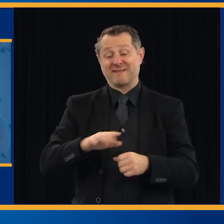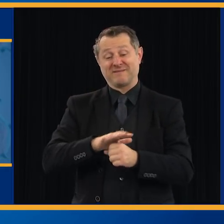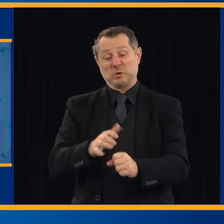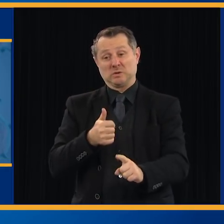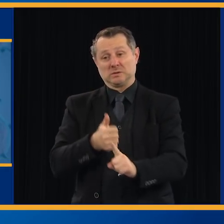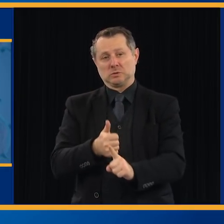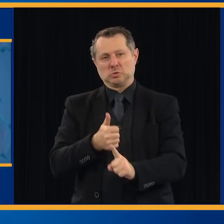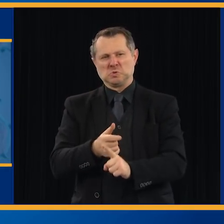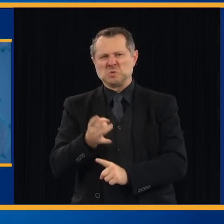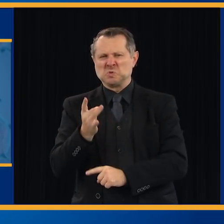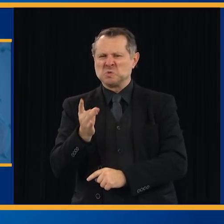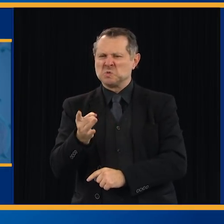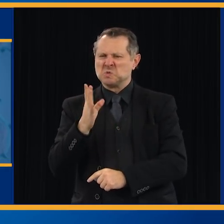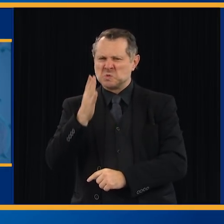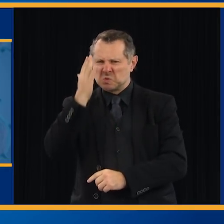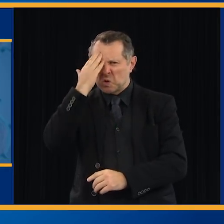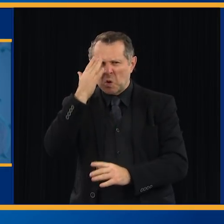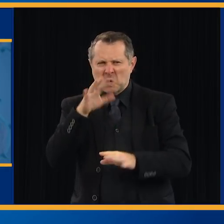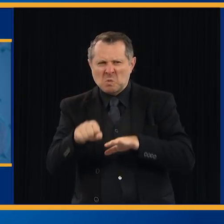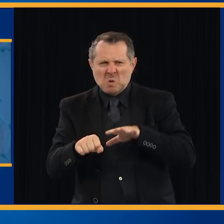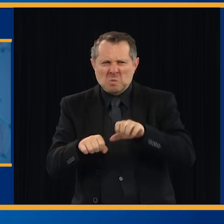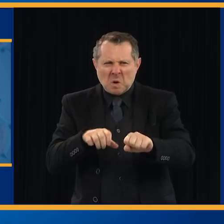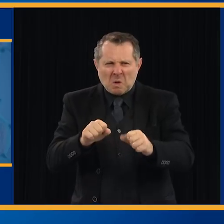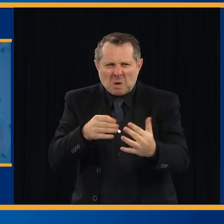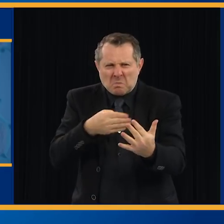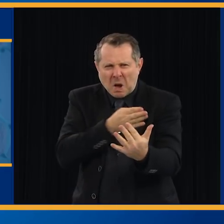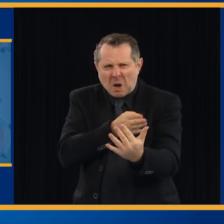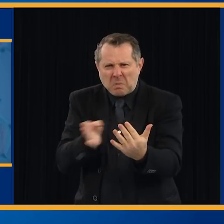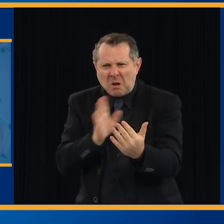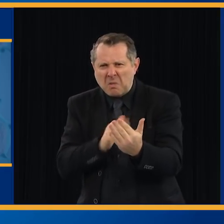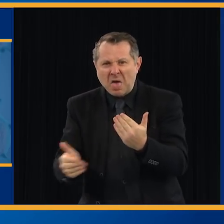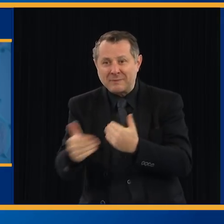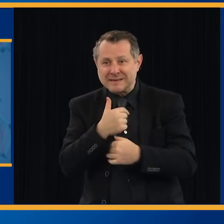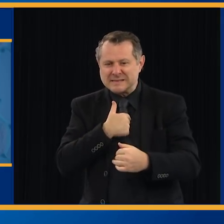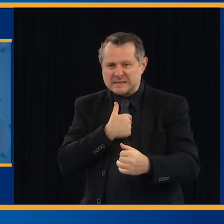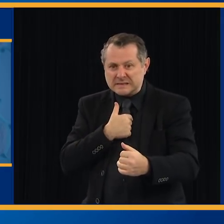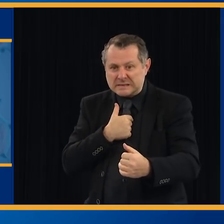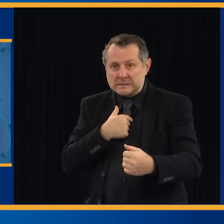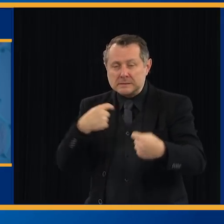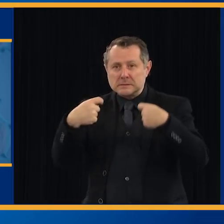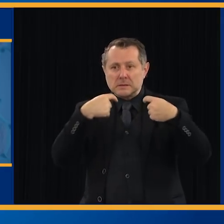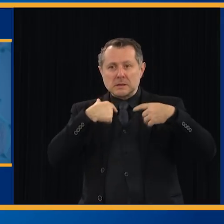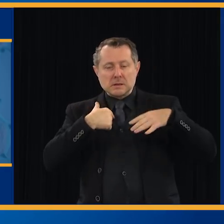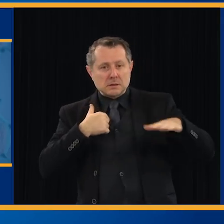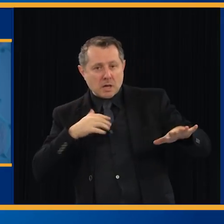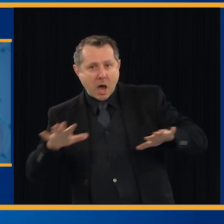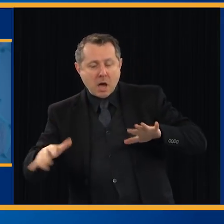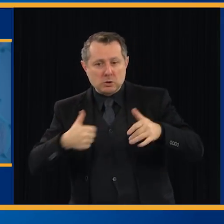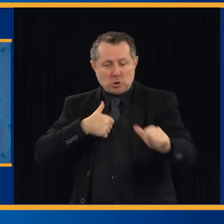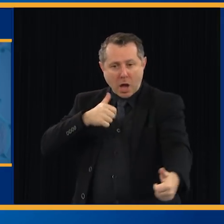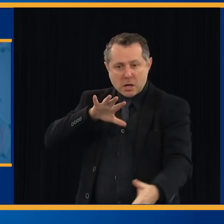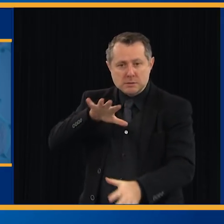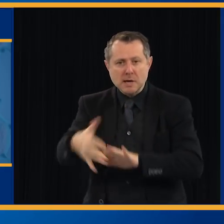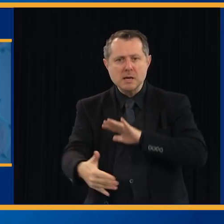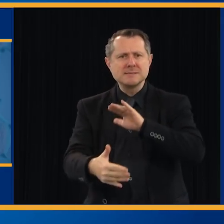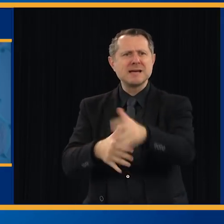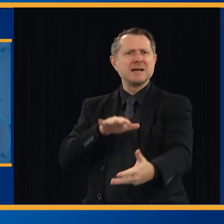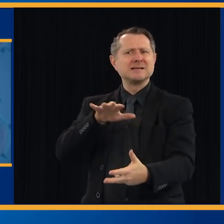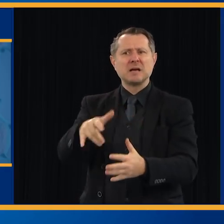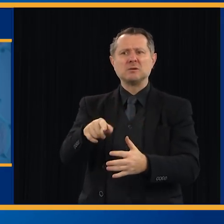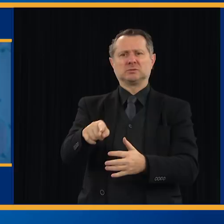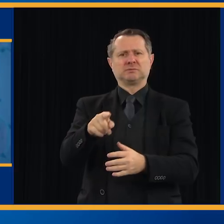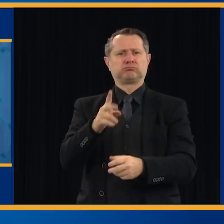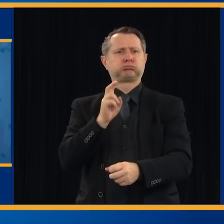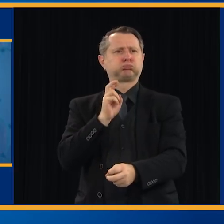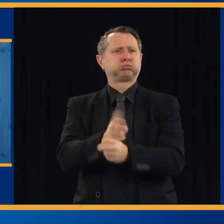every step of the way. We have been playing catch up from day one in this situation. So it is